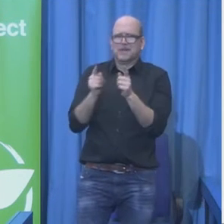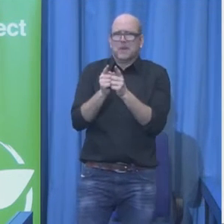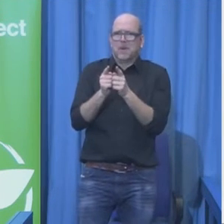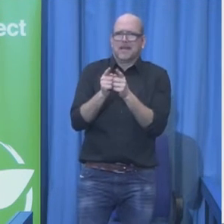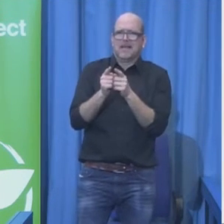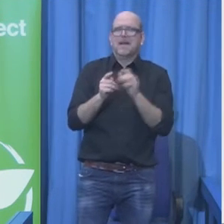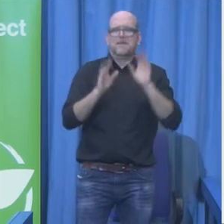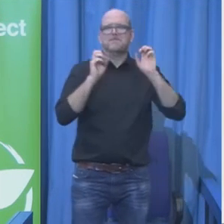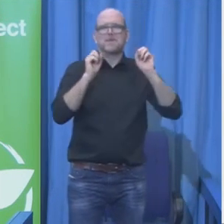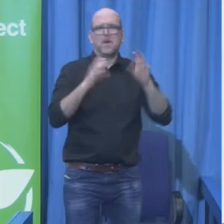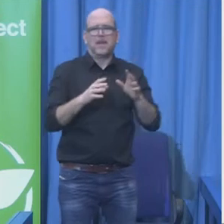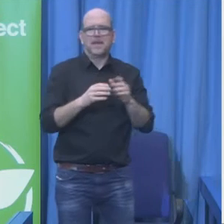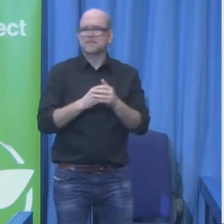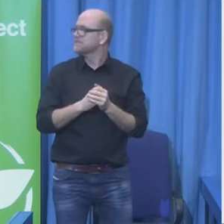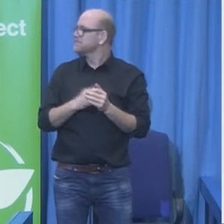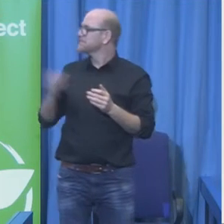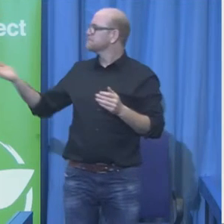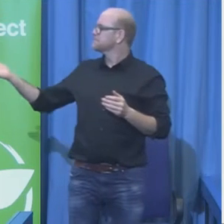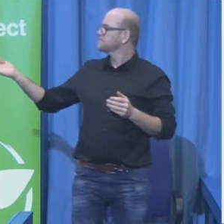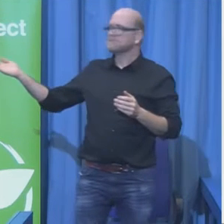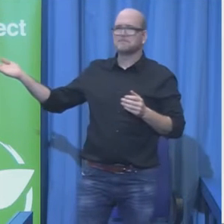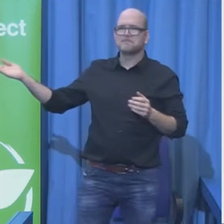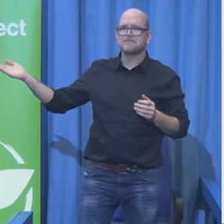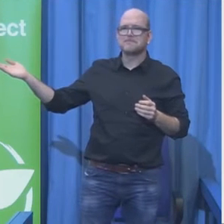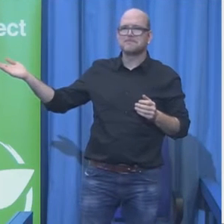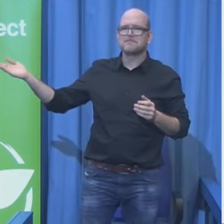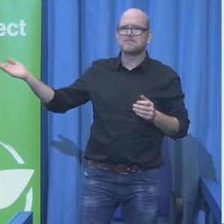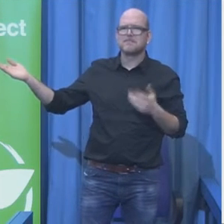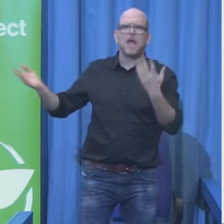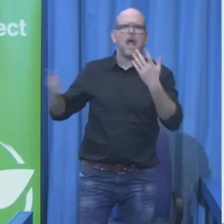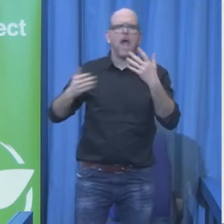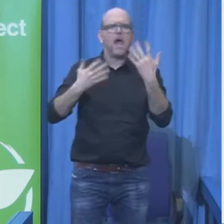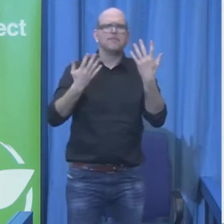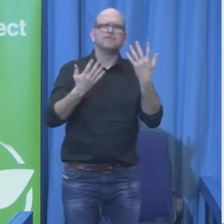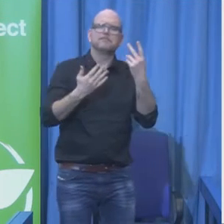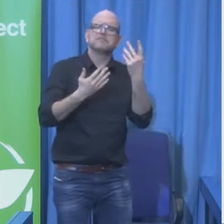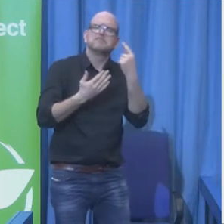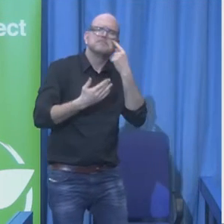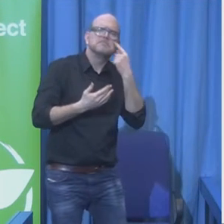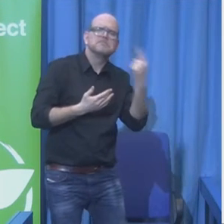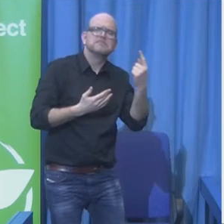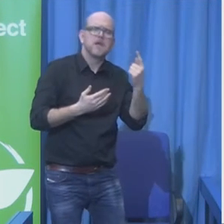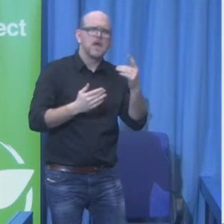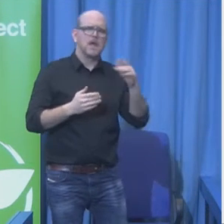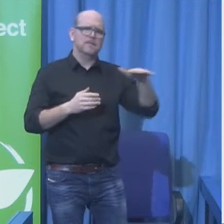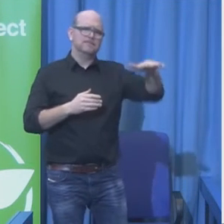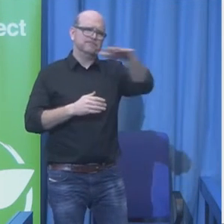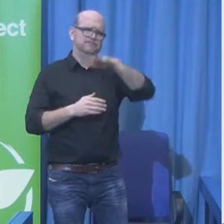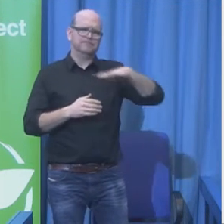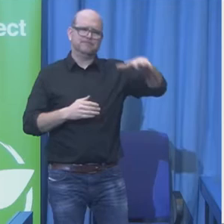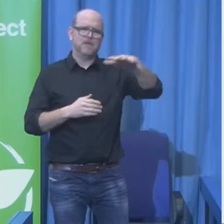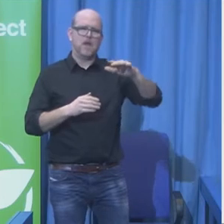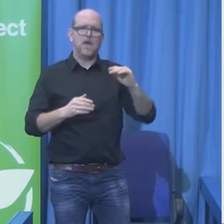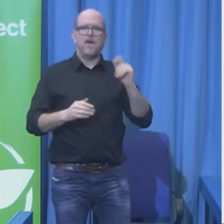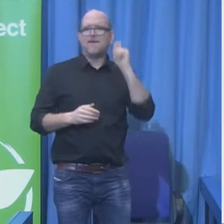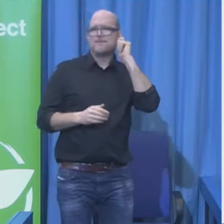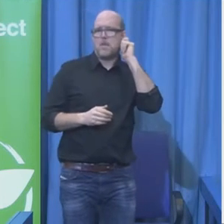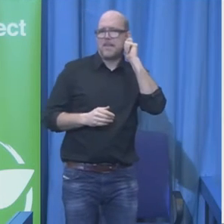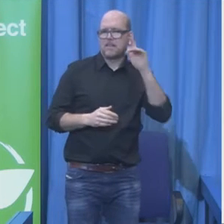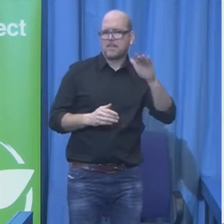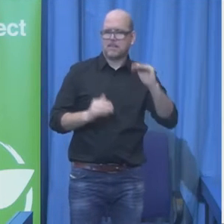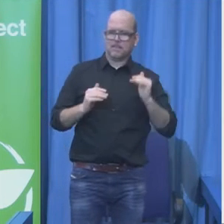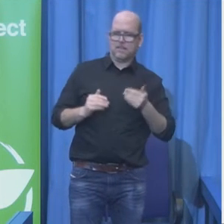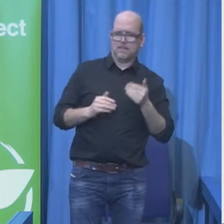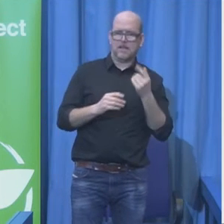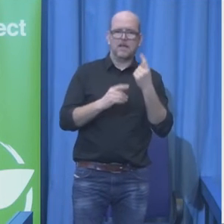it relates about the situation of women with disabilities. And I think it's very important that we devote a bit of time to the